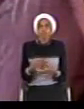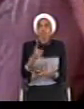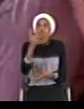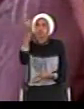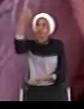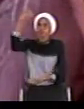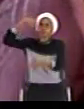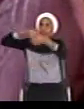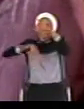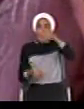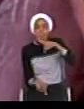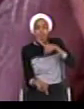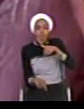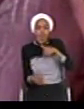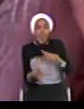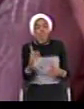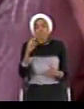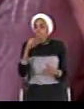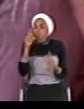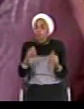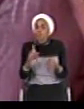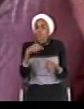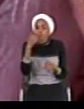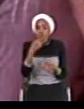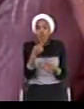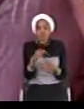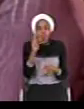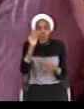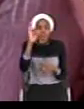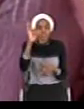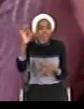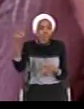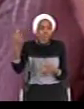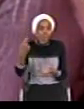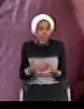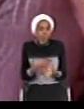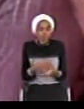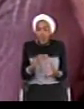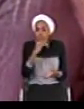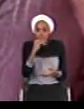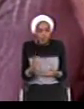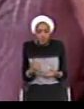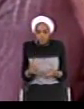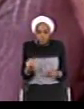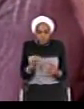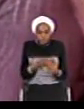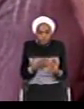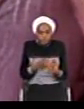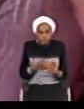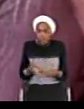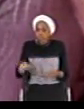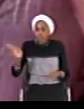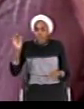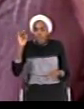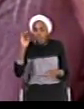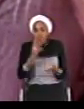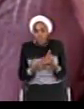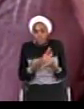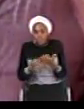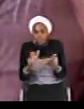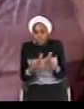whose preaching of the gospel does not include righteousness, does not